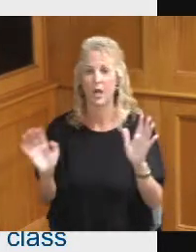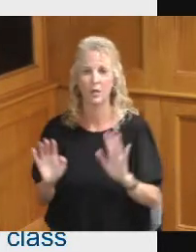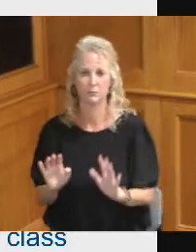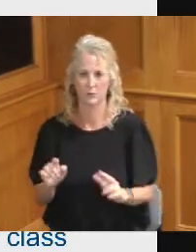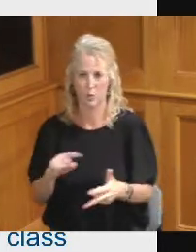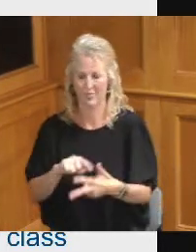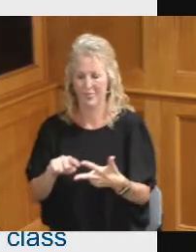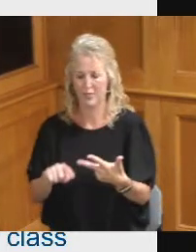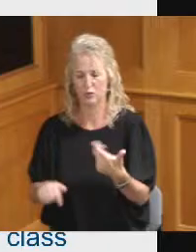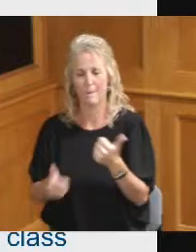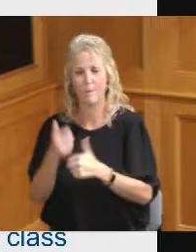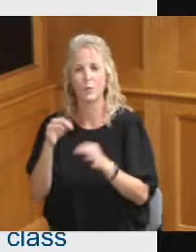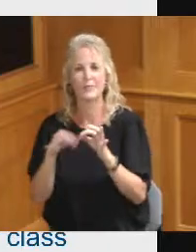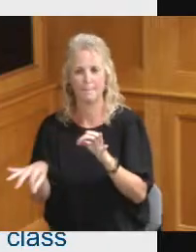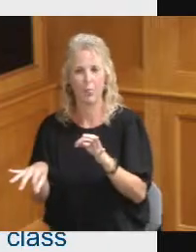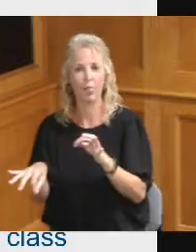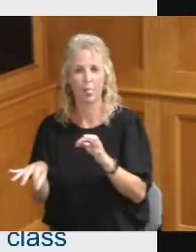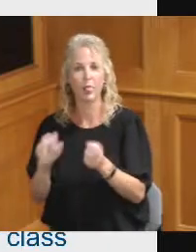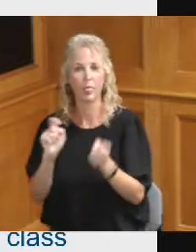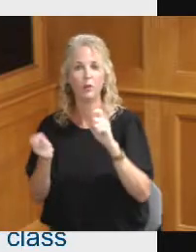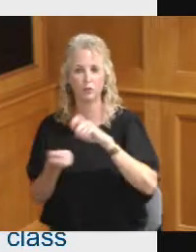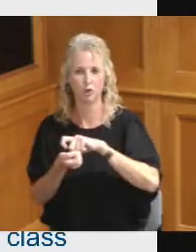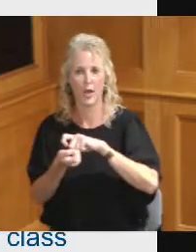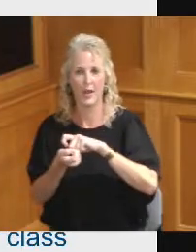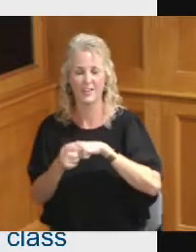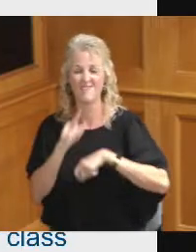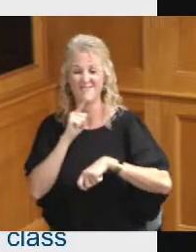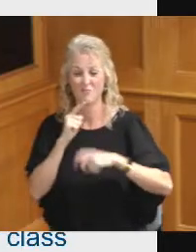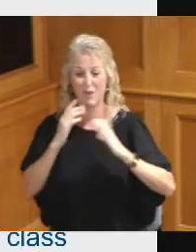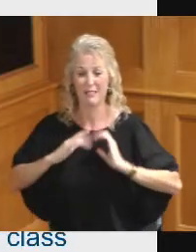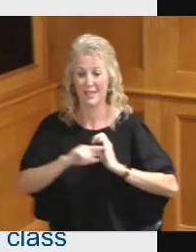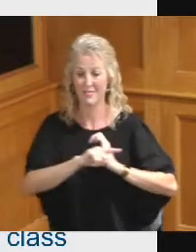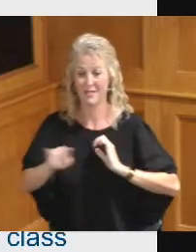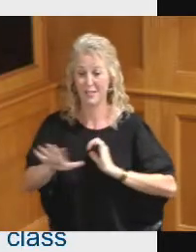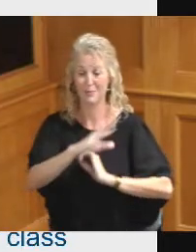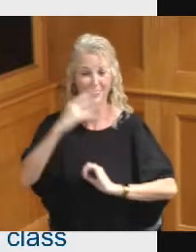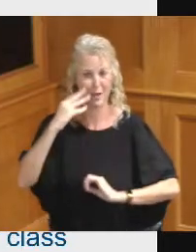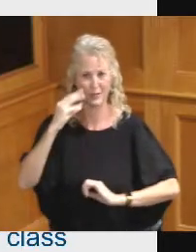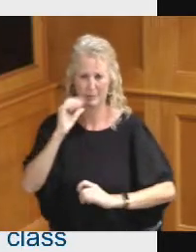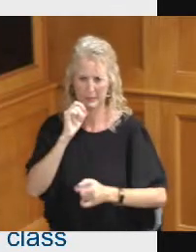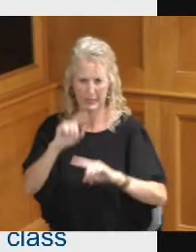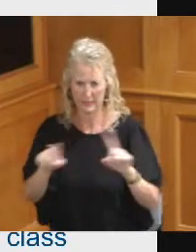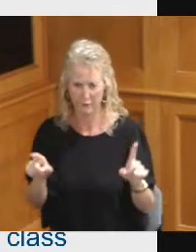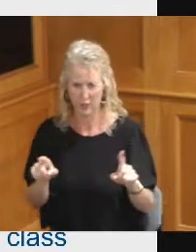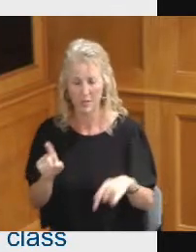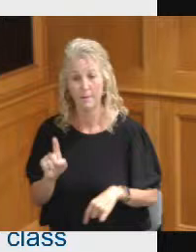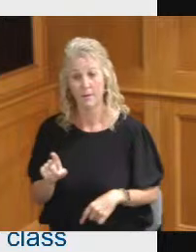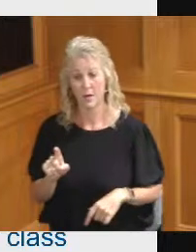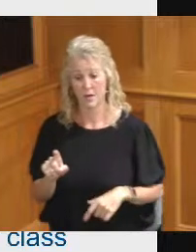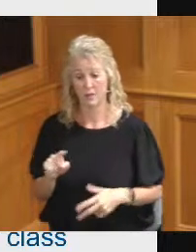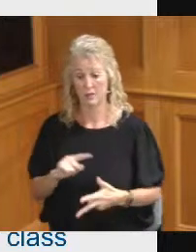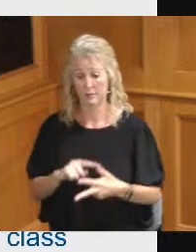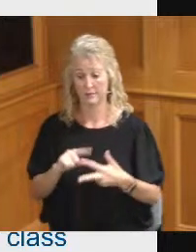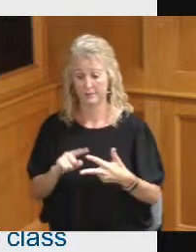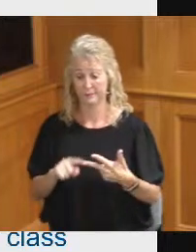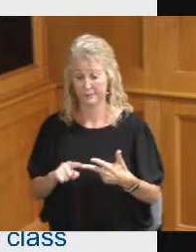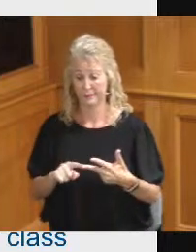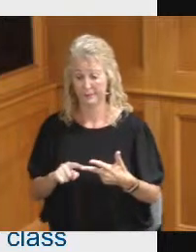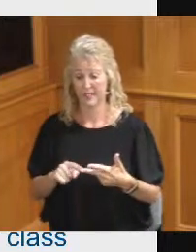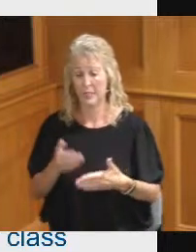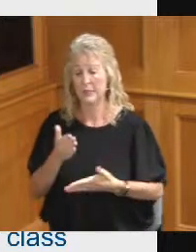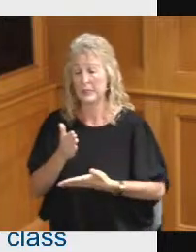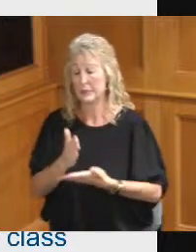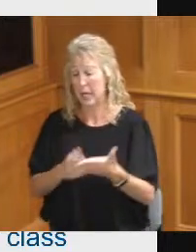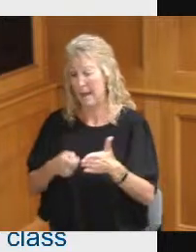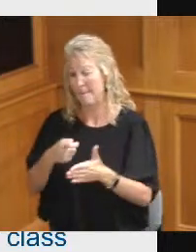administratively, and really without changing what our customers see, but it would shift costs somewhat